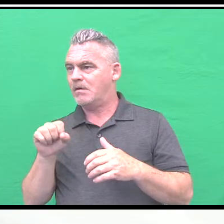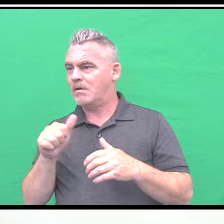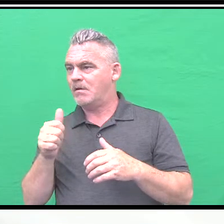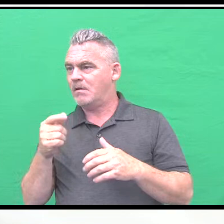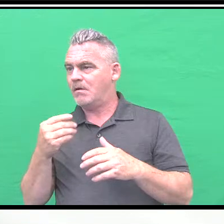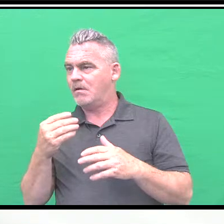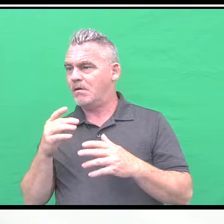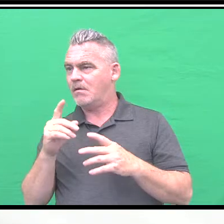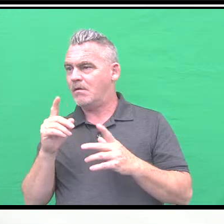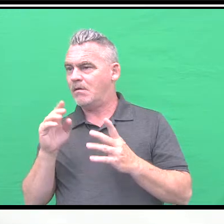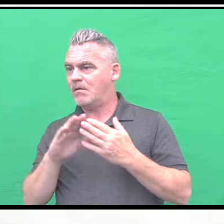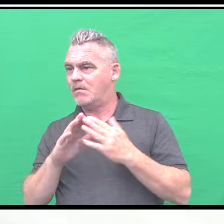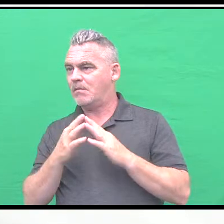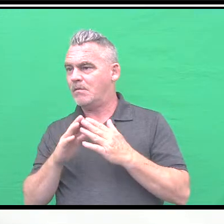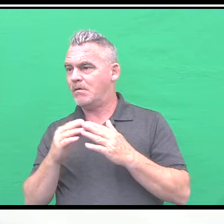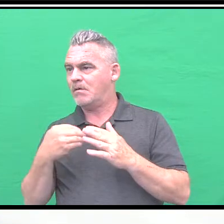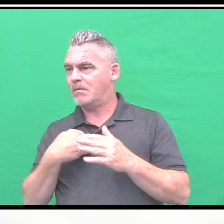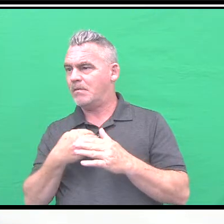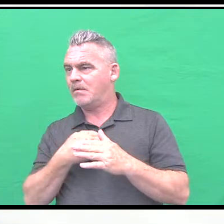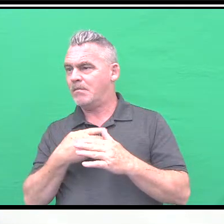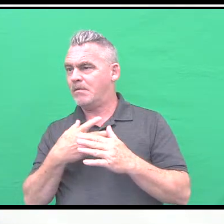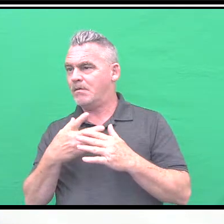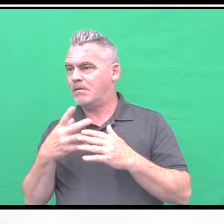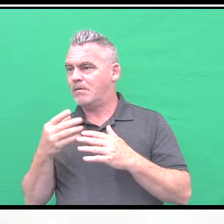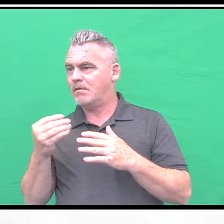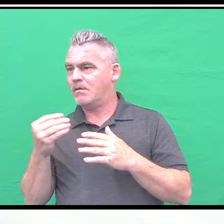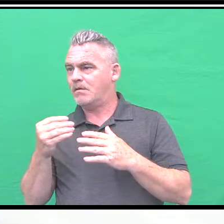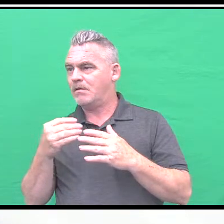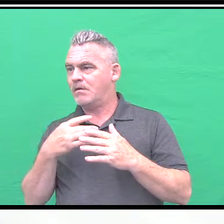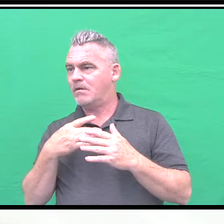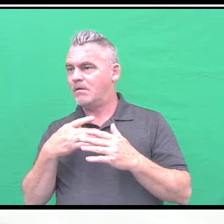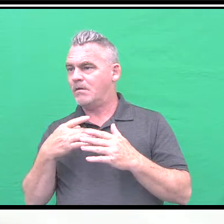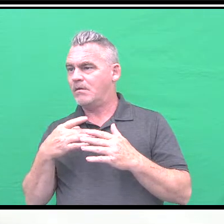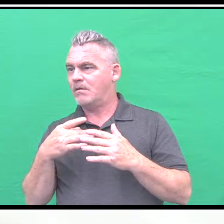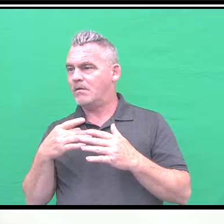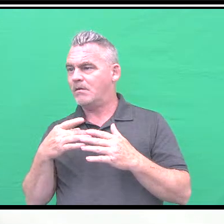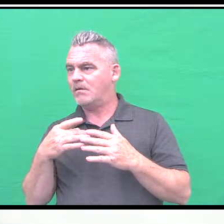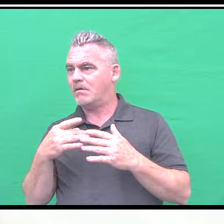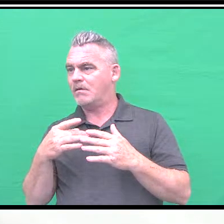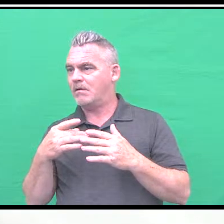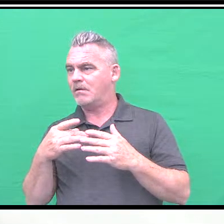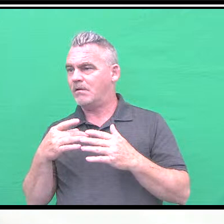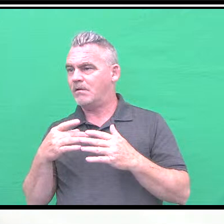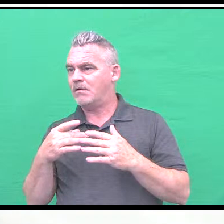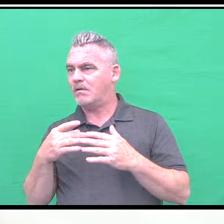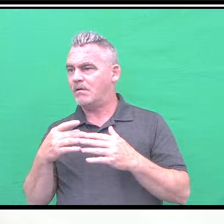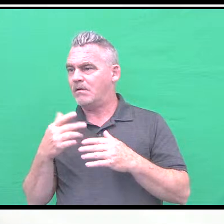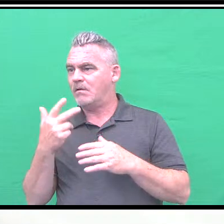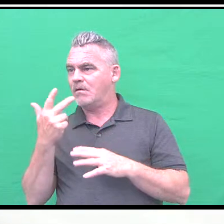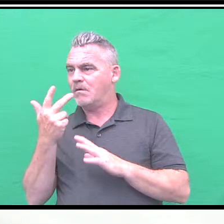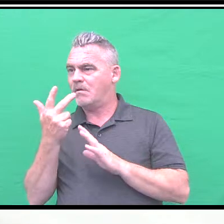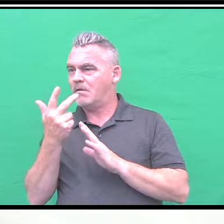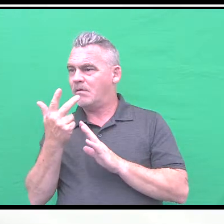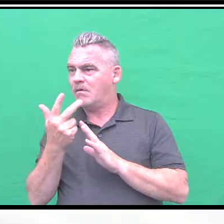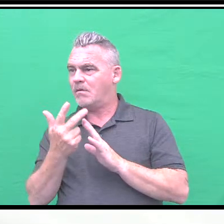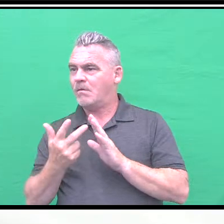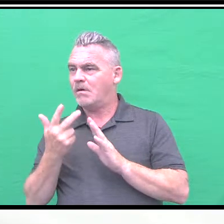members. It was like 3 hours and good conversation.